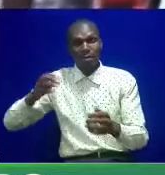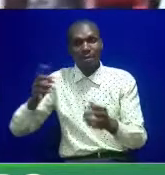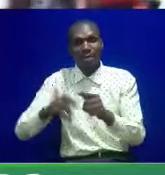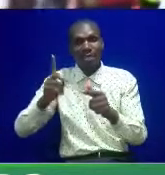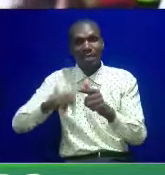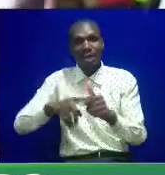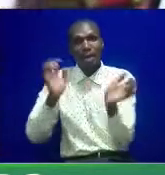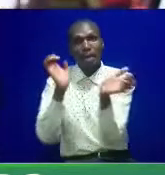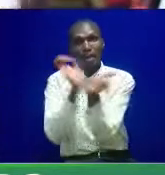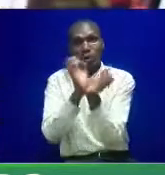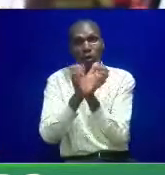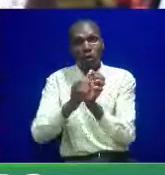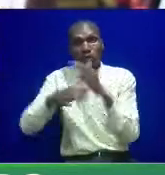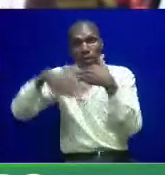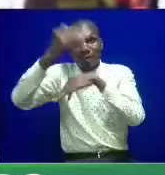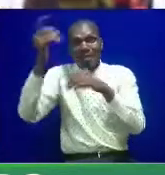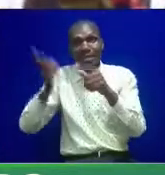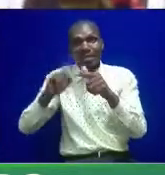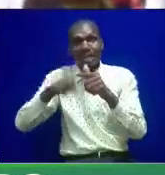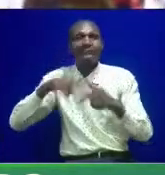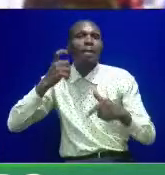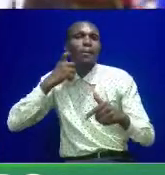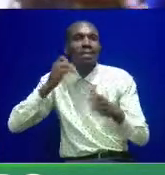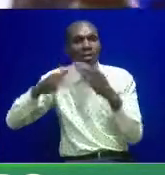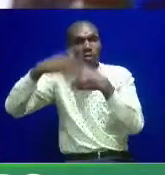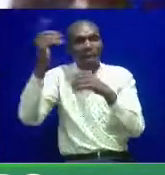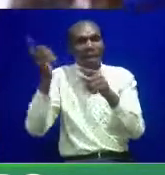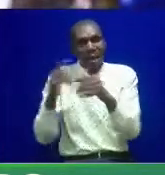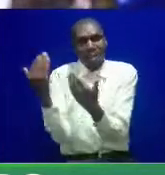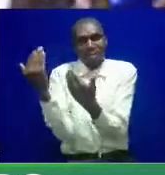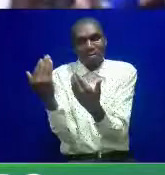Maseno University, Abana Baito Baruga, Baga.